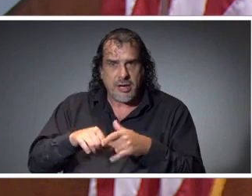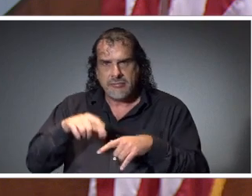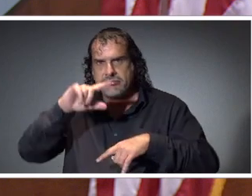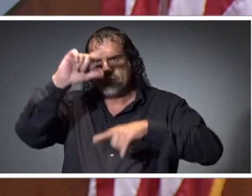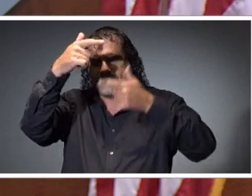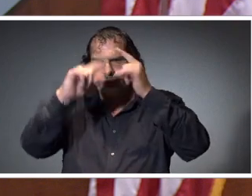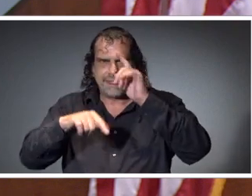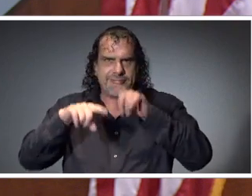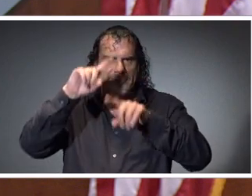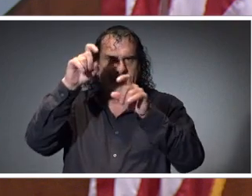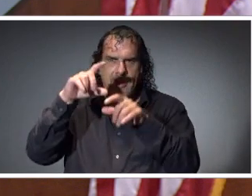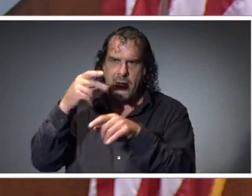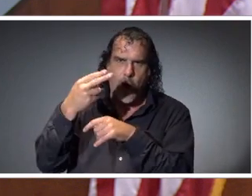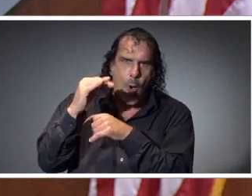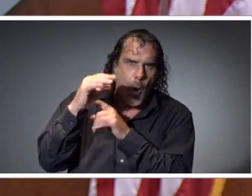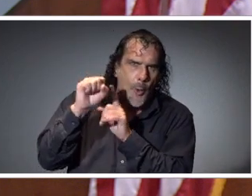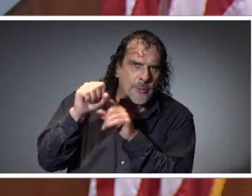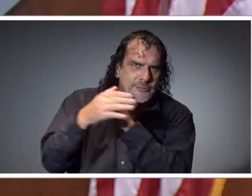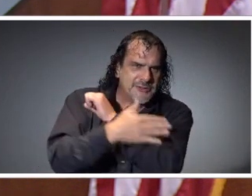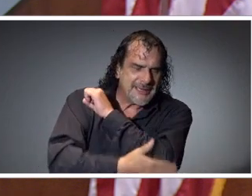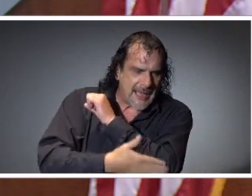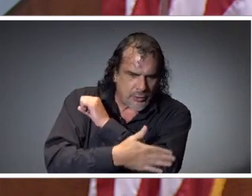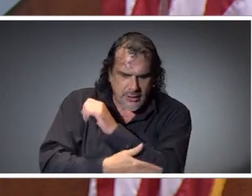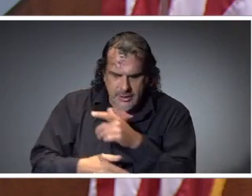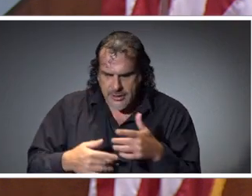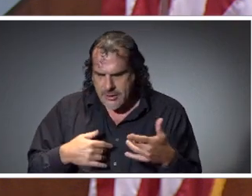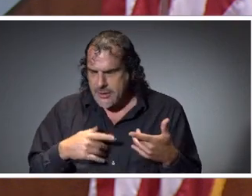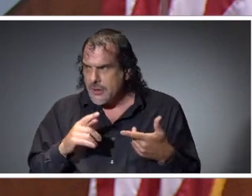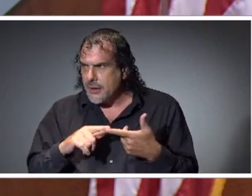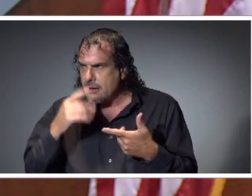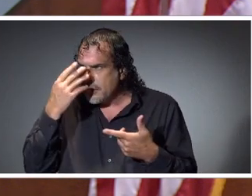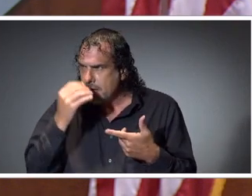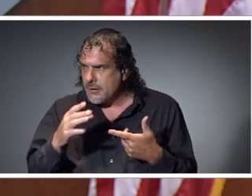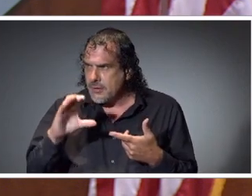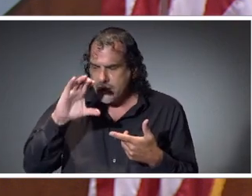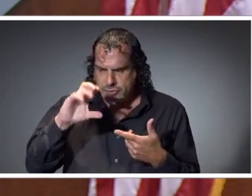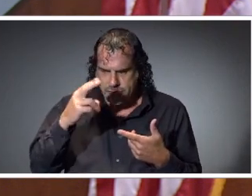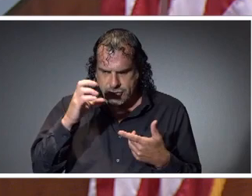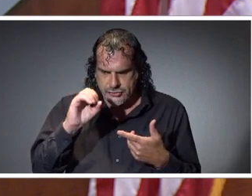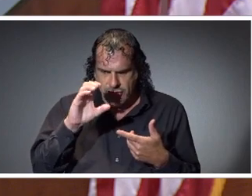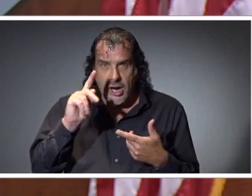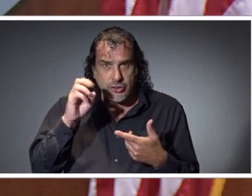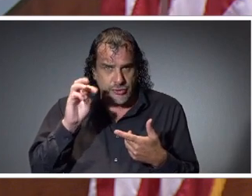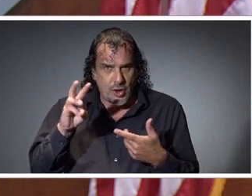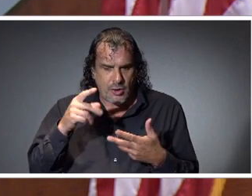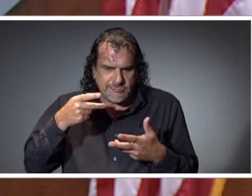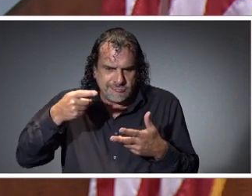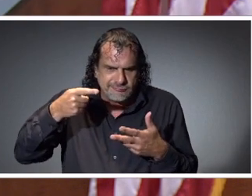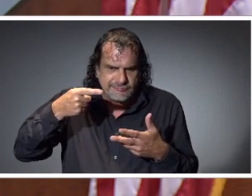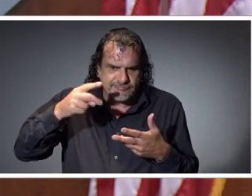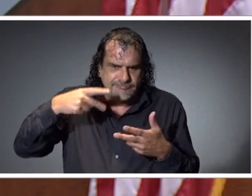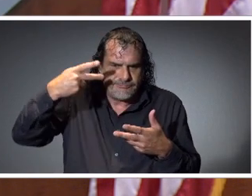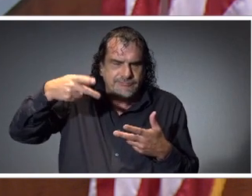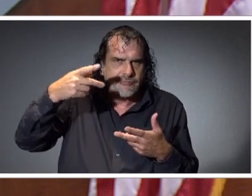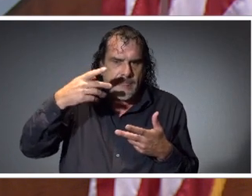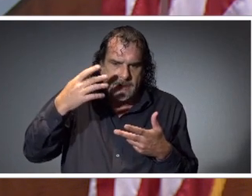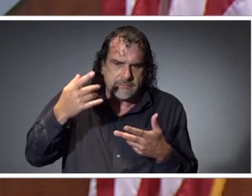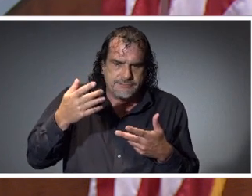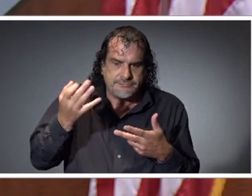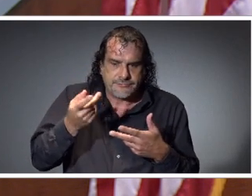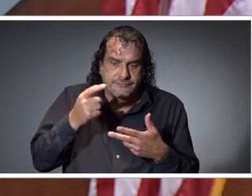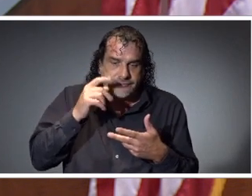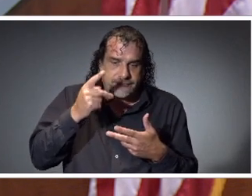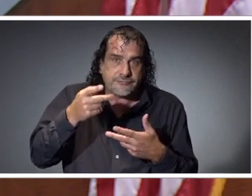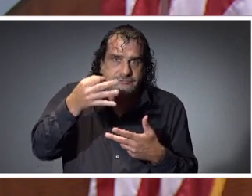They did it in Holmes County. They're doing it, I think, I don't know if you've announced this, but in Choctaw in the next couple of days. And so